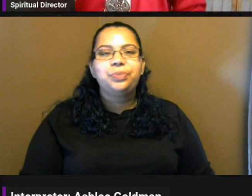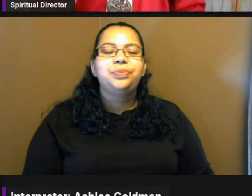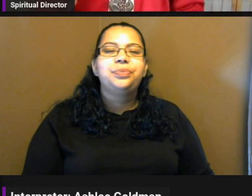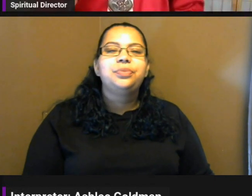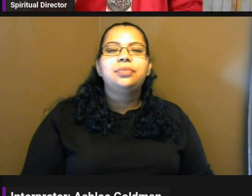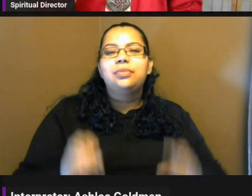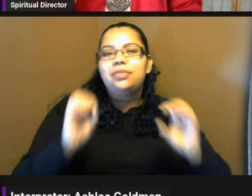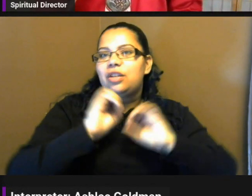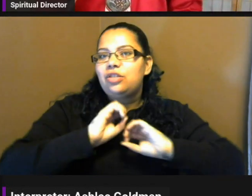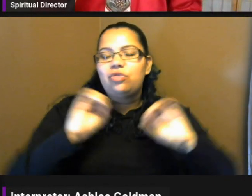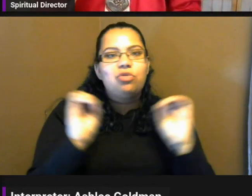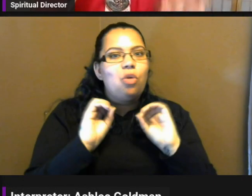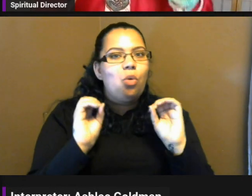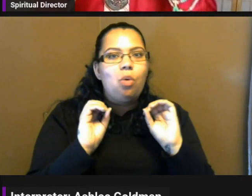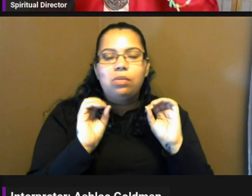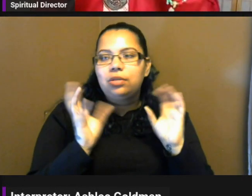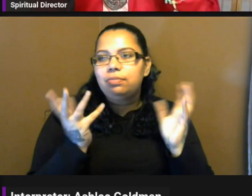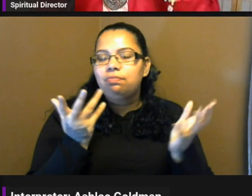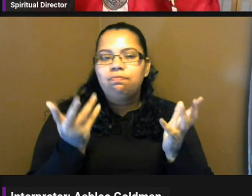So there is no